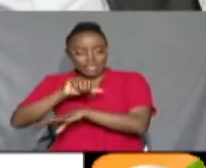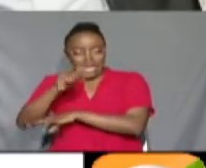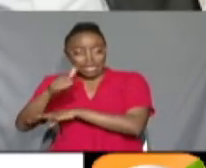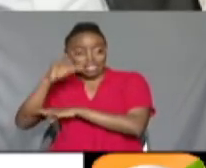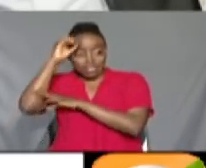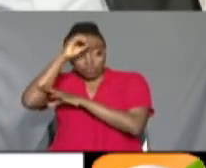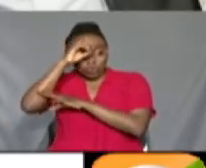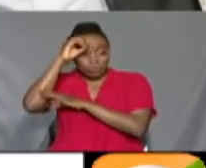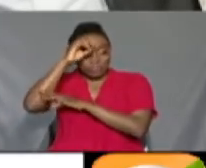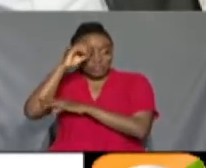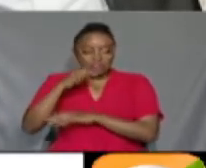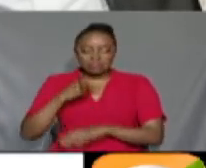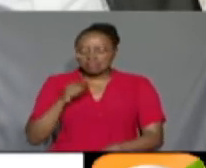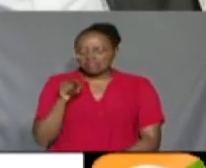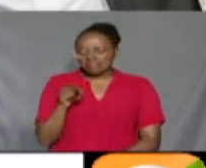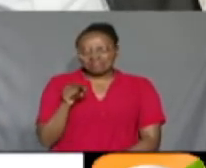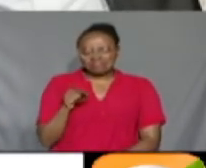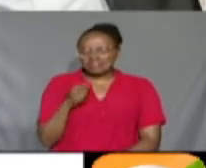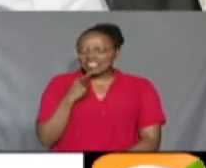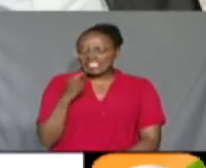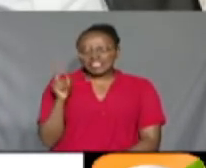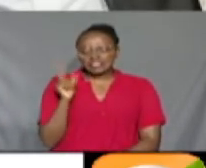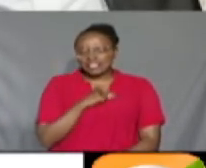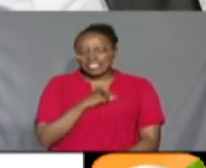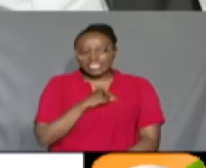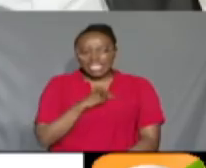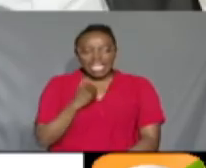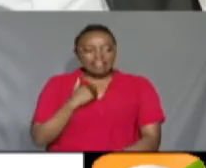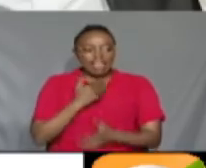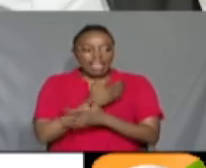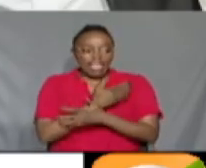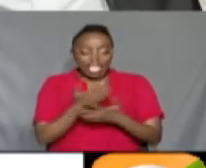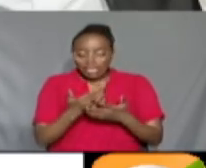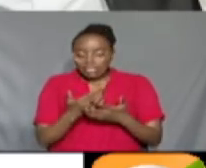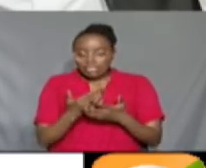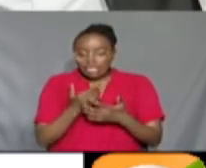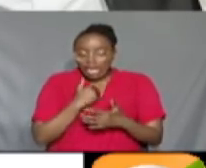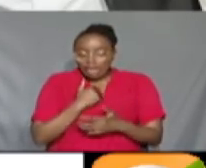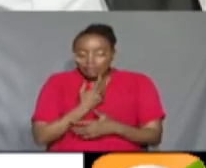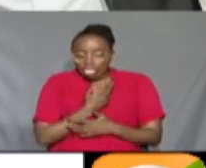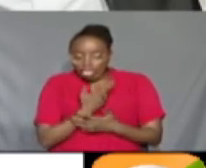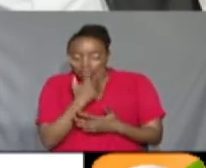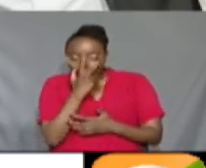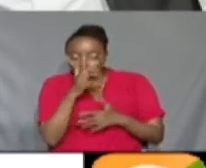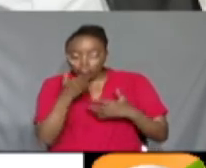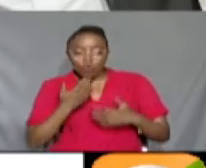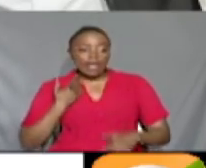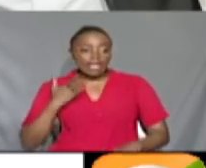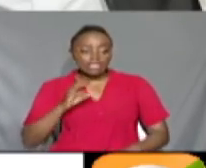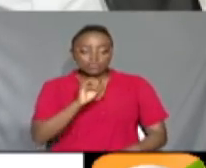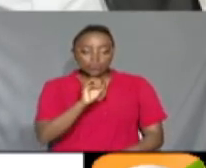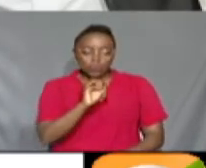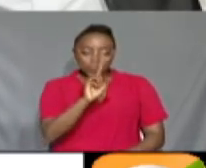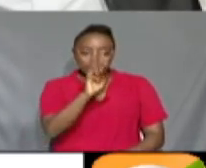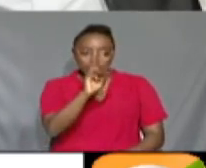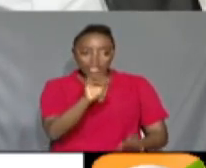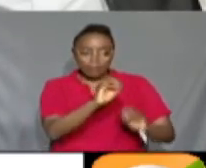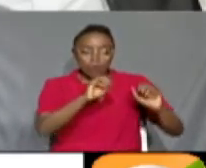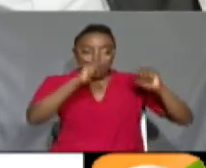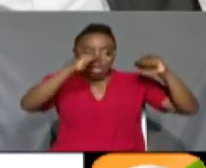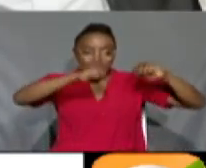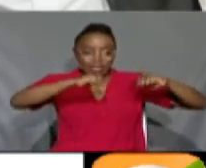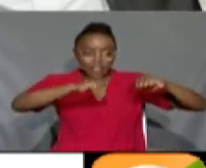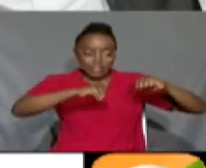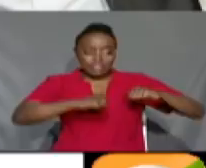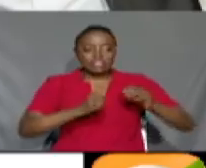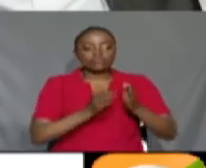views, that I say it, not because I have any beef with ODM. I agree with their desire